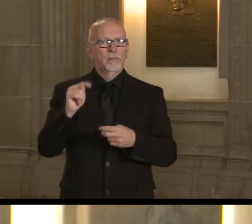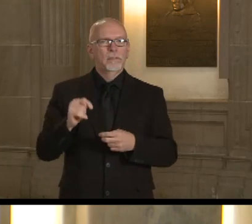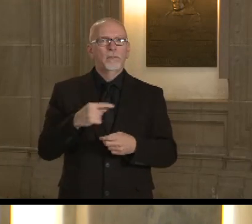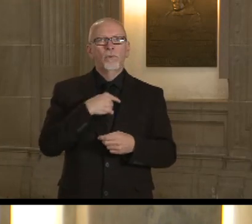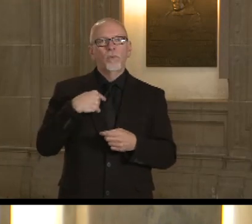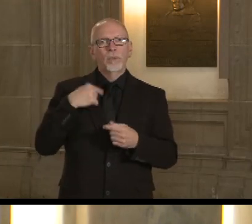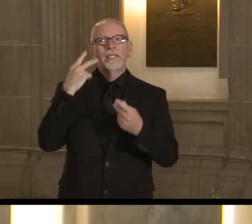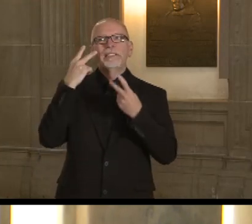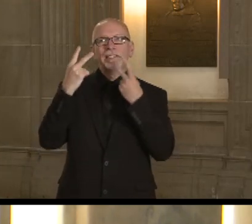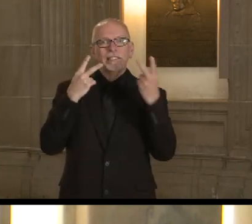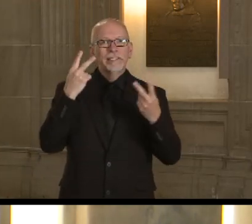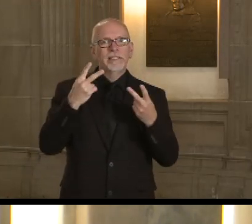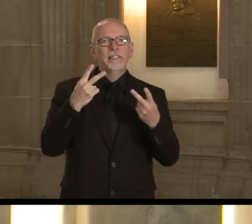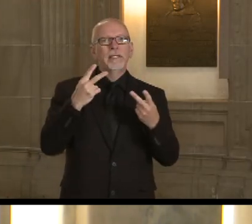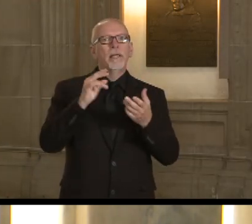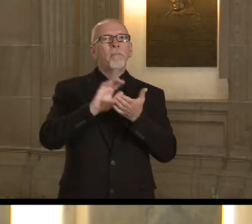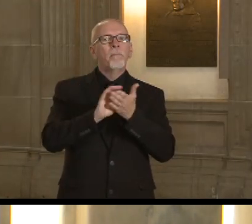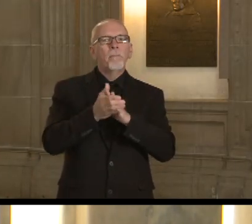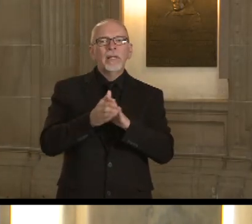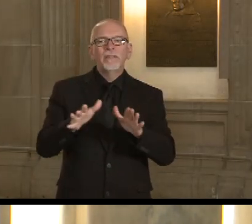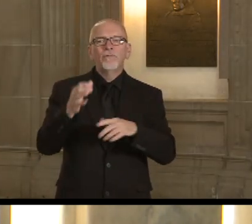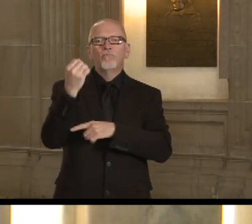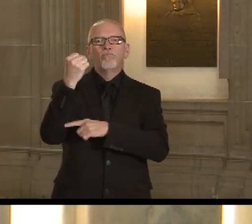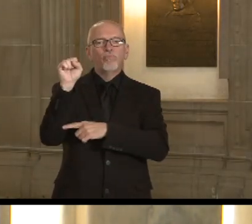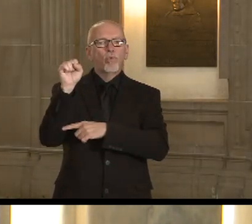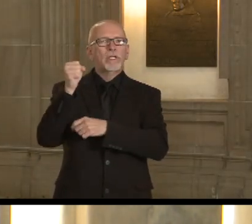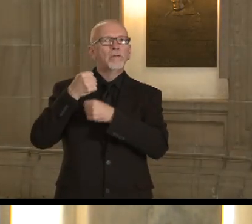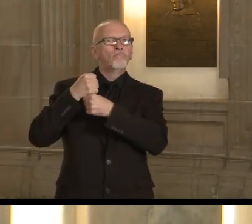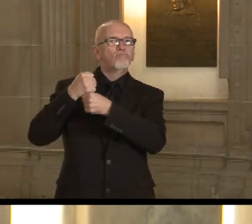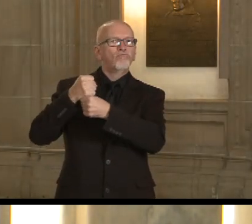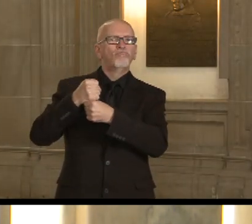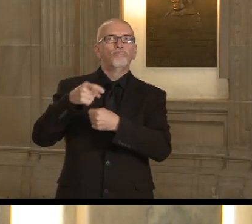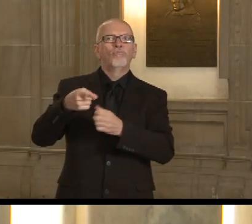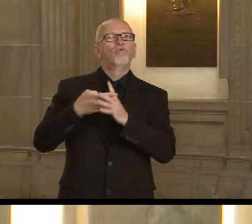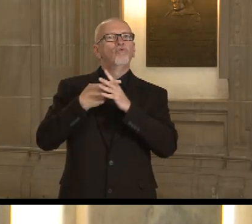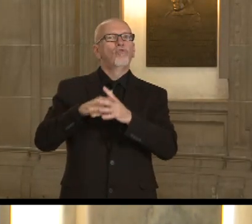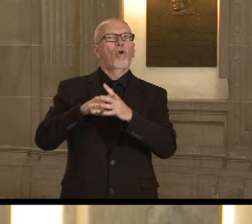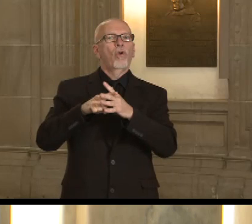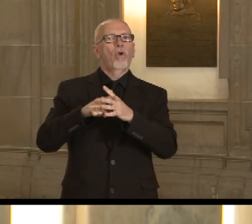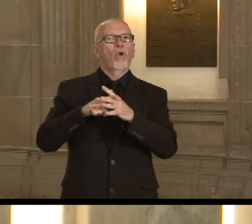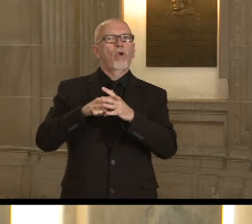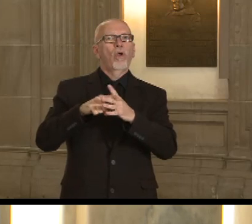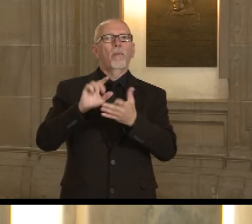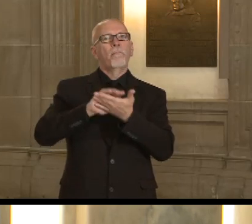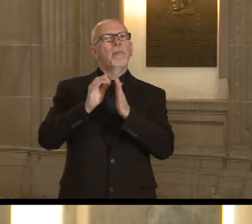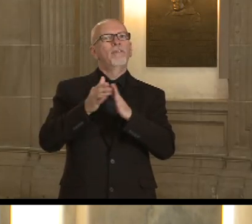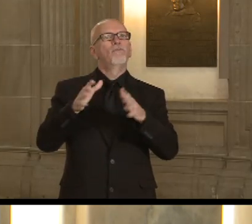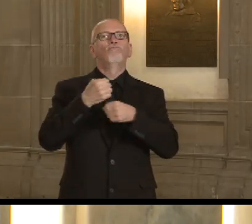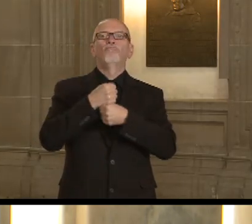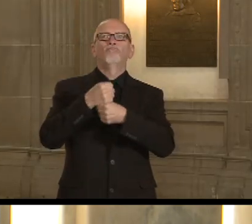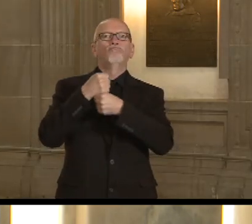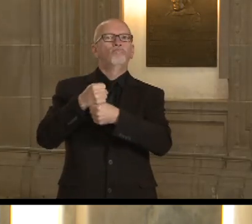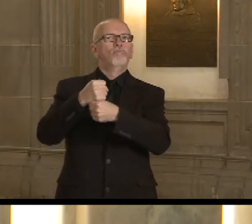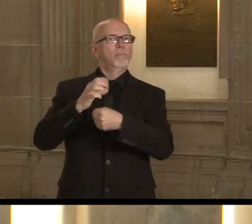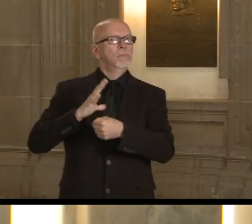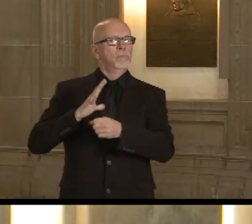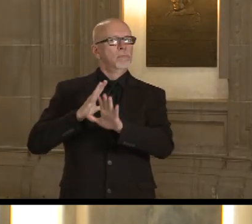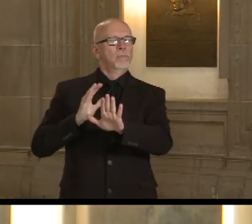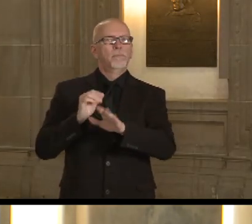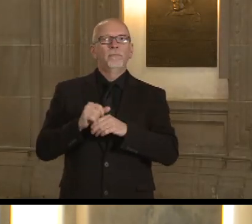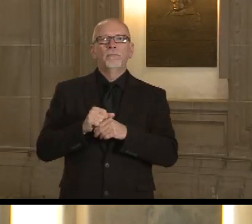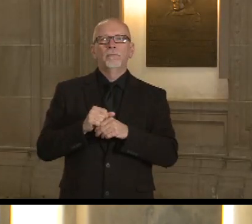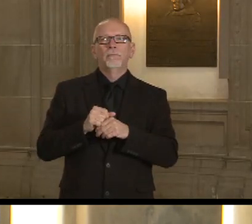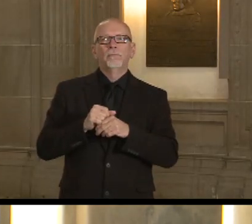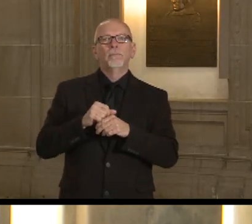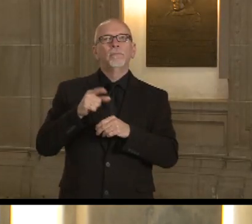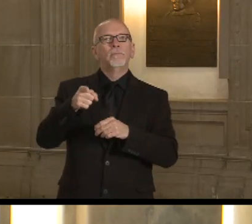We're seeing peaceful protests that start out, as I mentioned, with